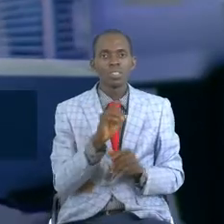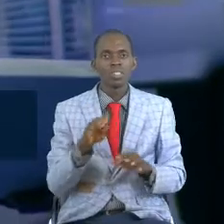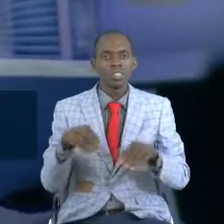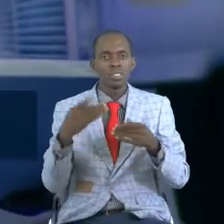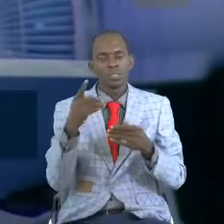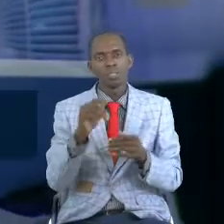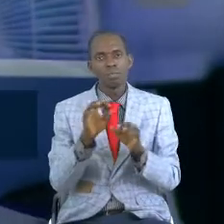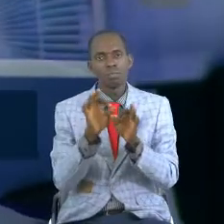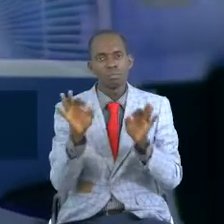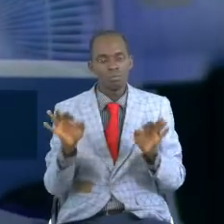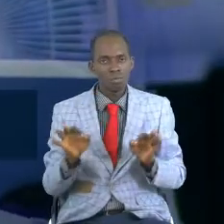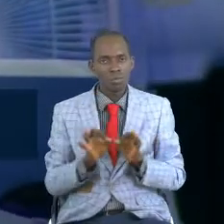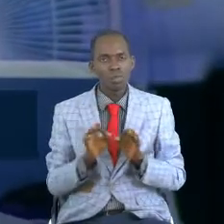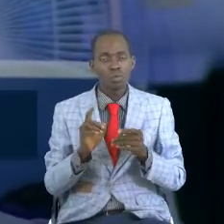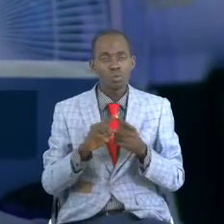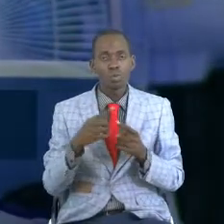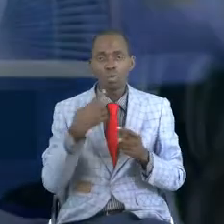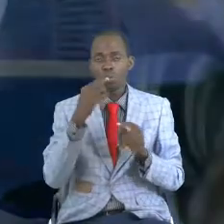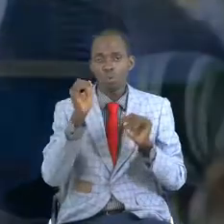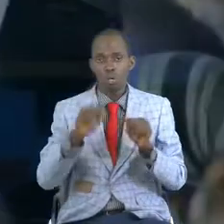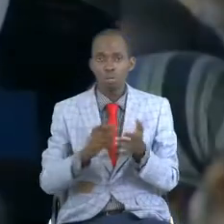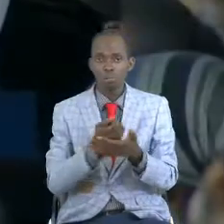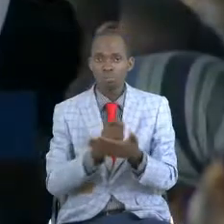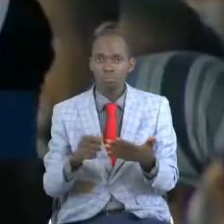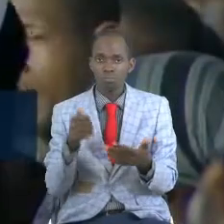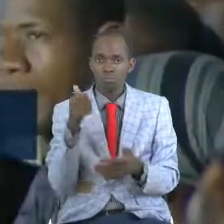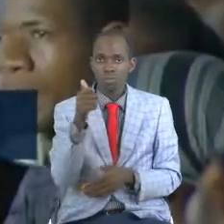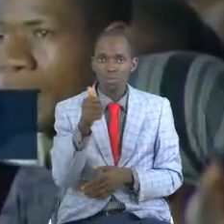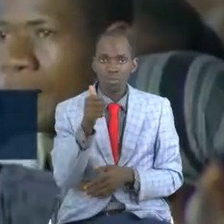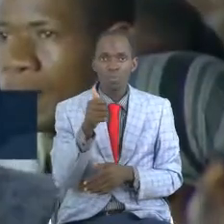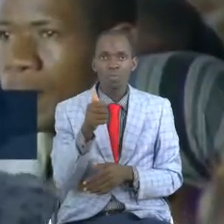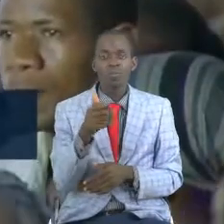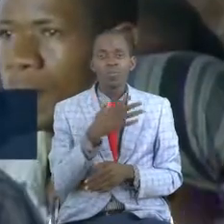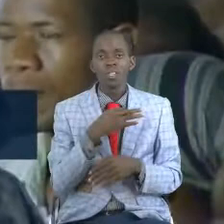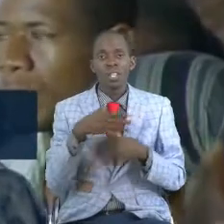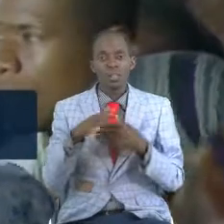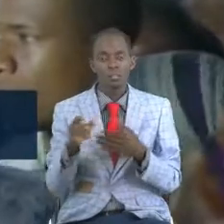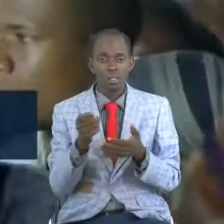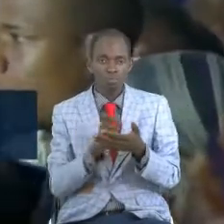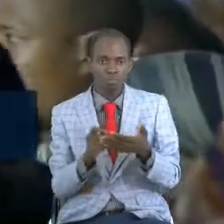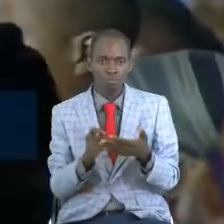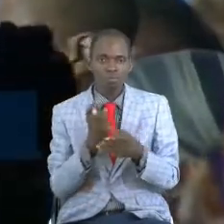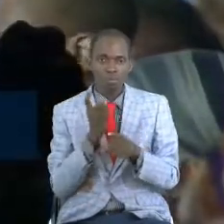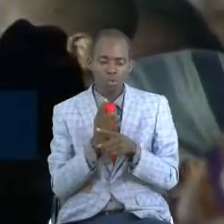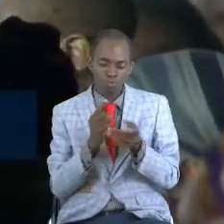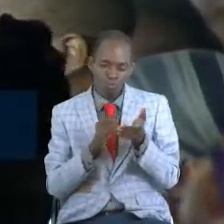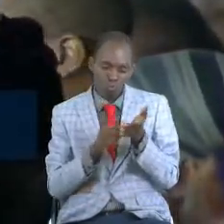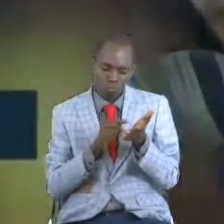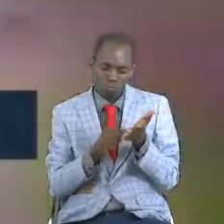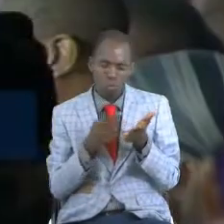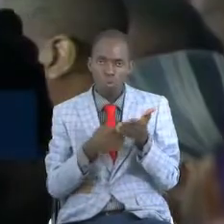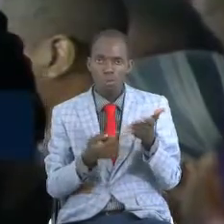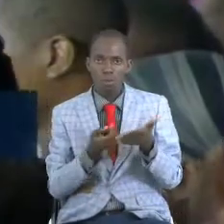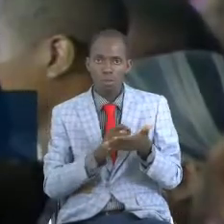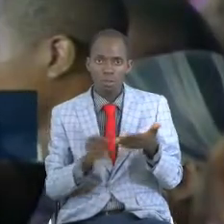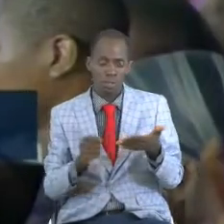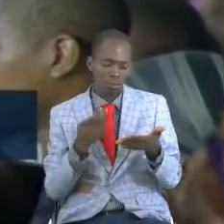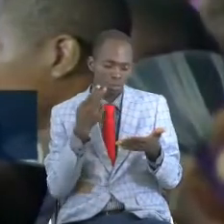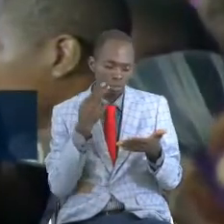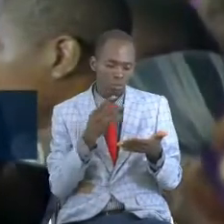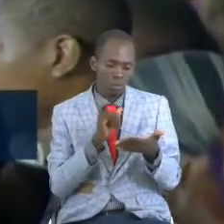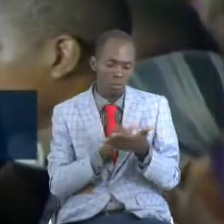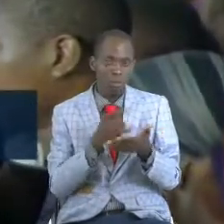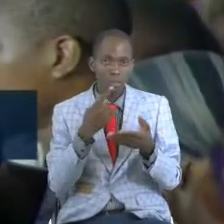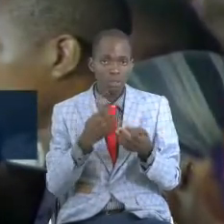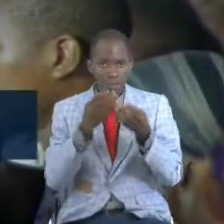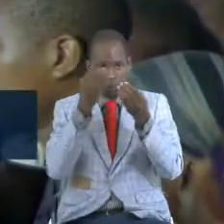them who can write. And after they have written, check it up and know that the information is